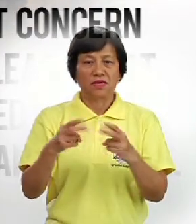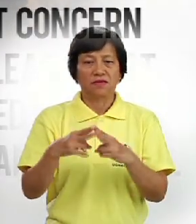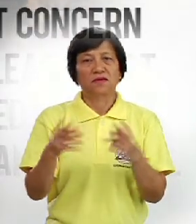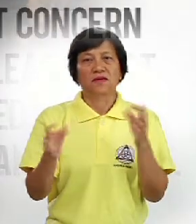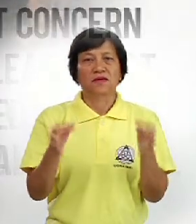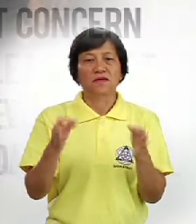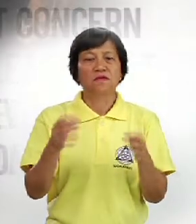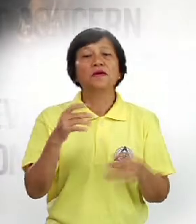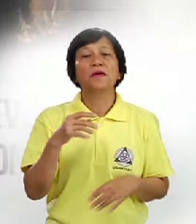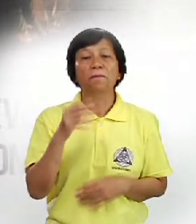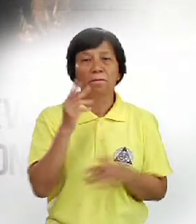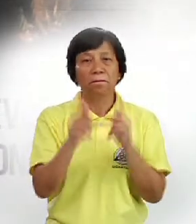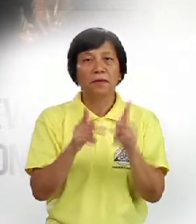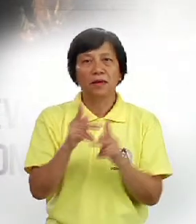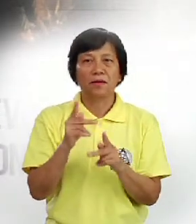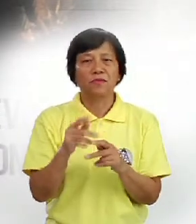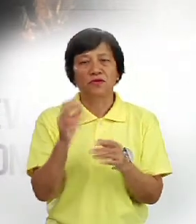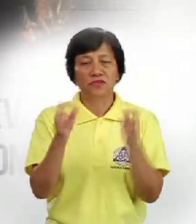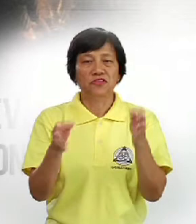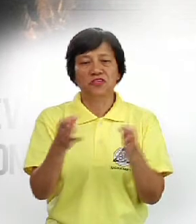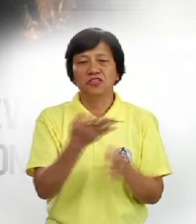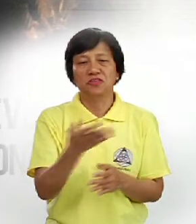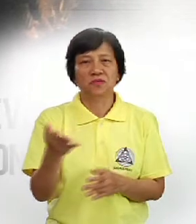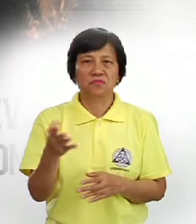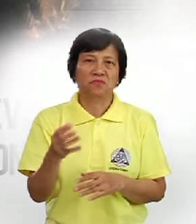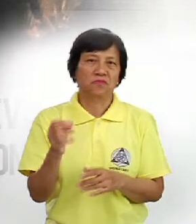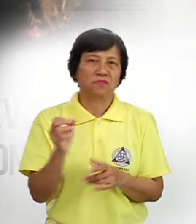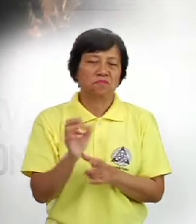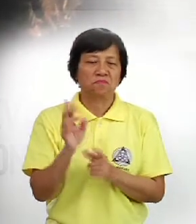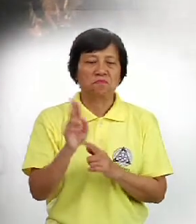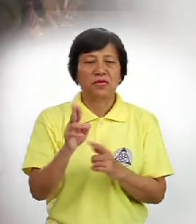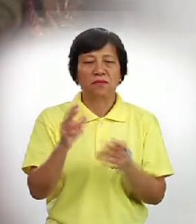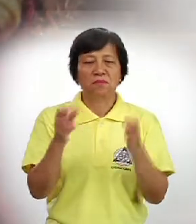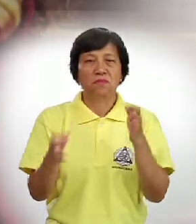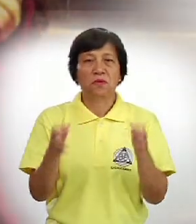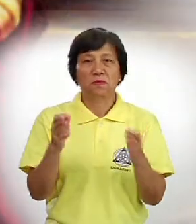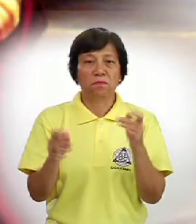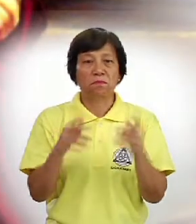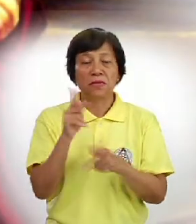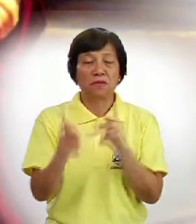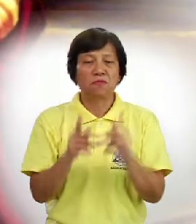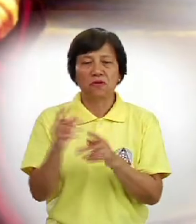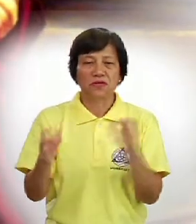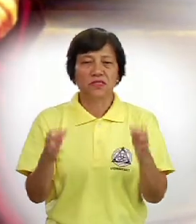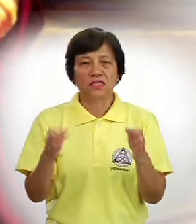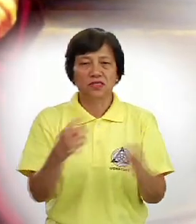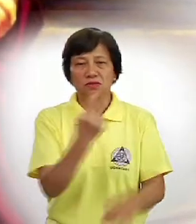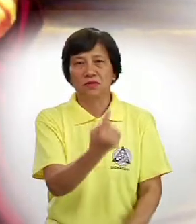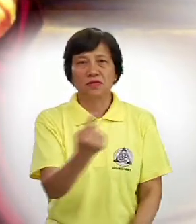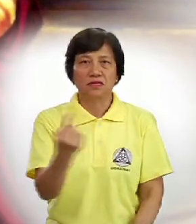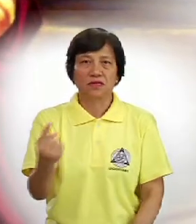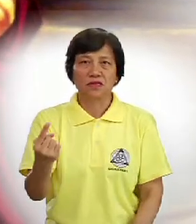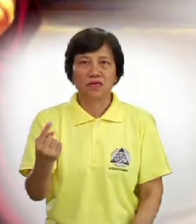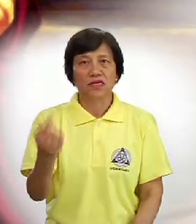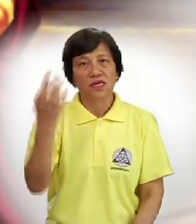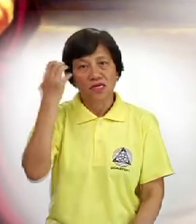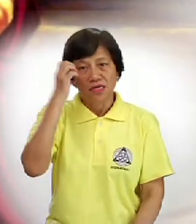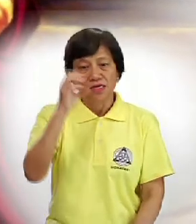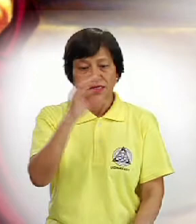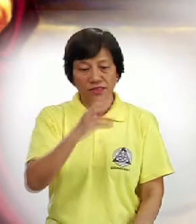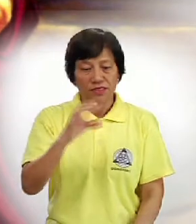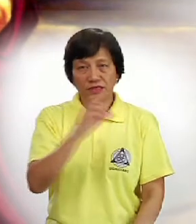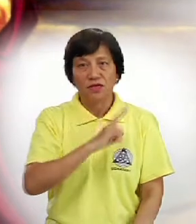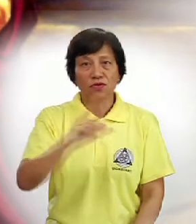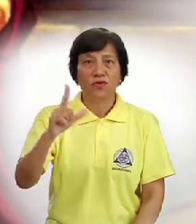on him, and other people are passing judgment on each other, he seeks the Lord. In what form? As